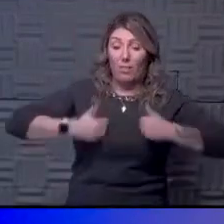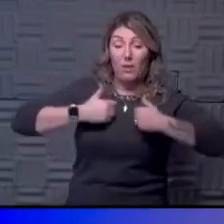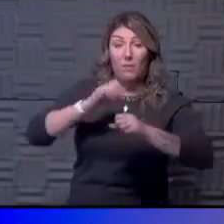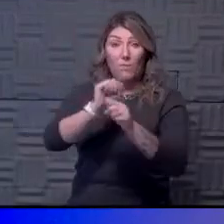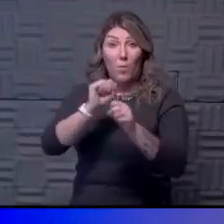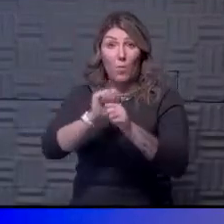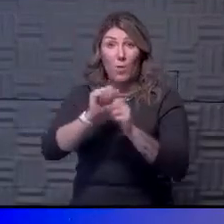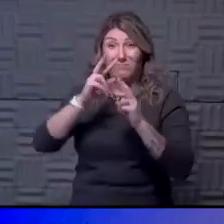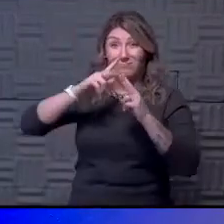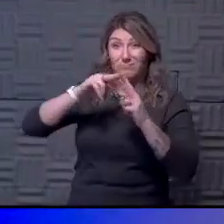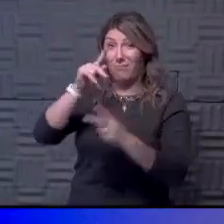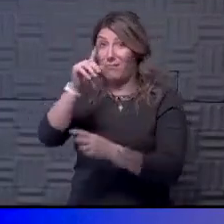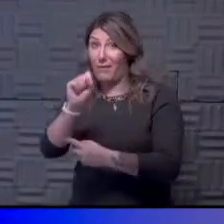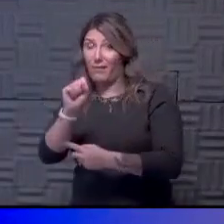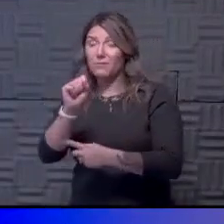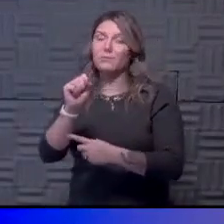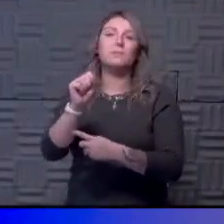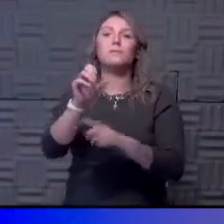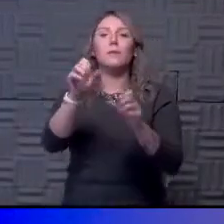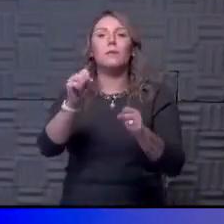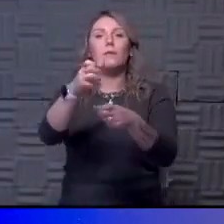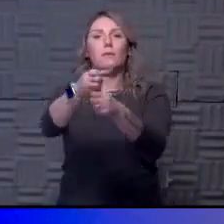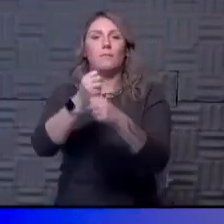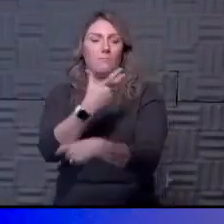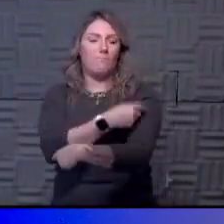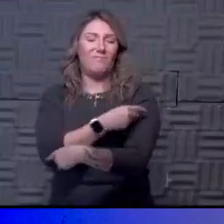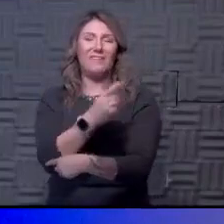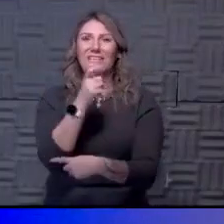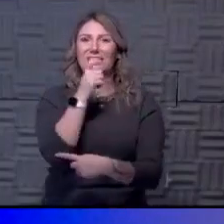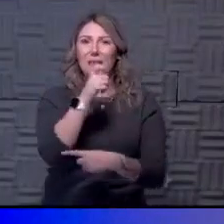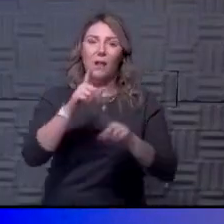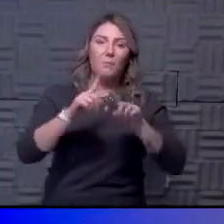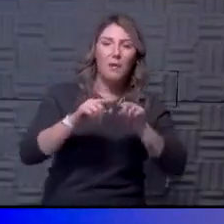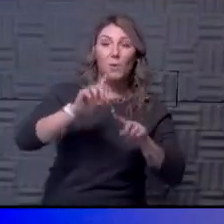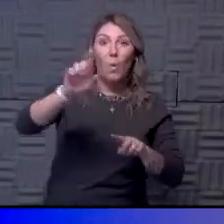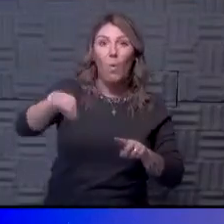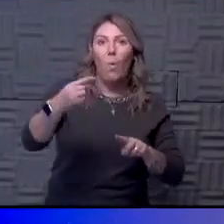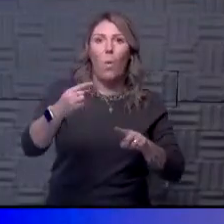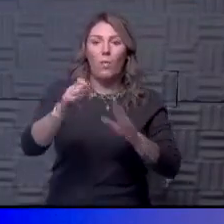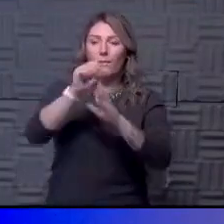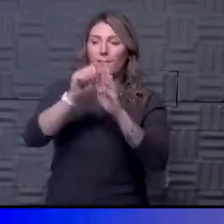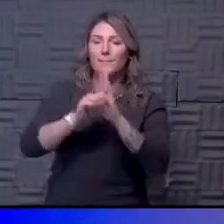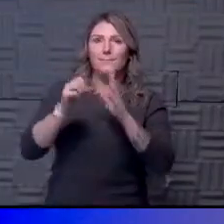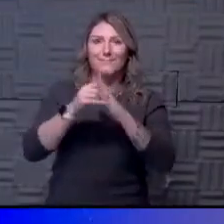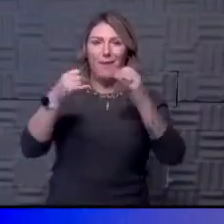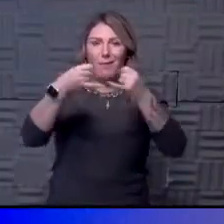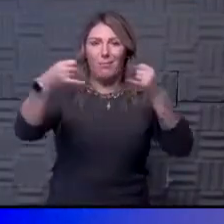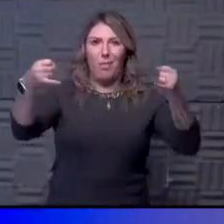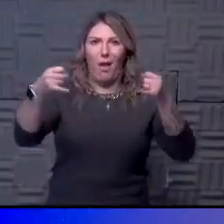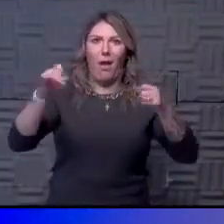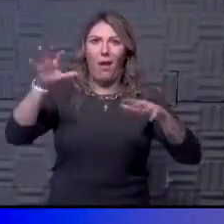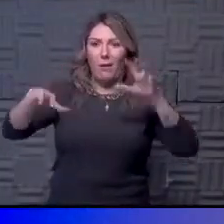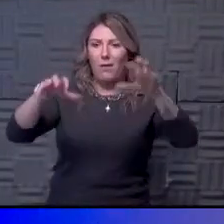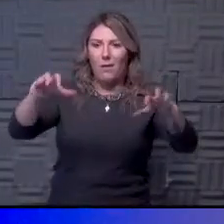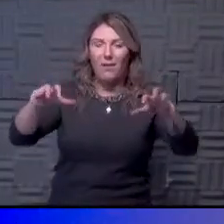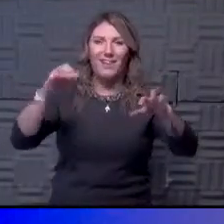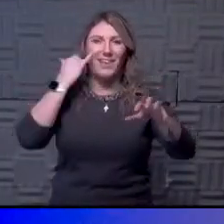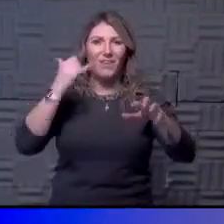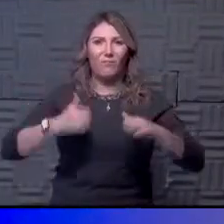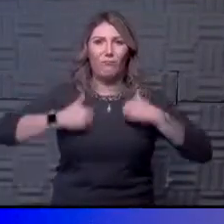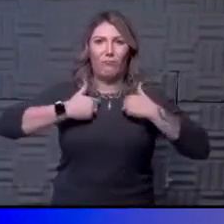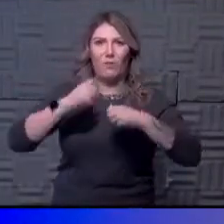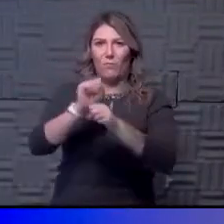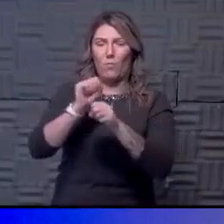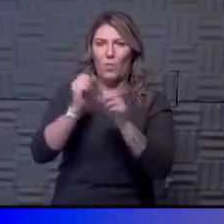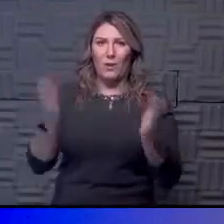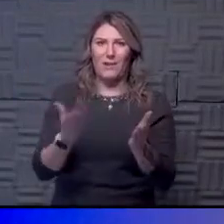can get a vaccine. It's not based on the state lines for that. So even if you live or work here, you can still get